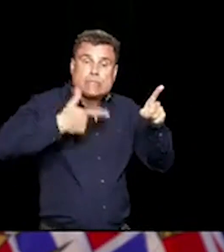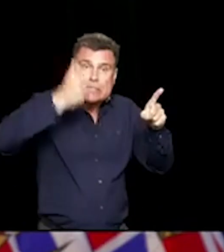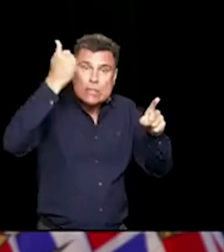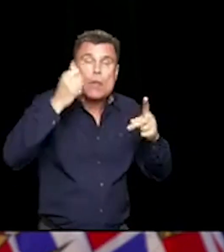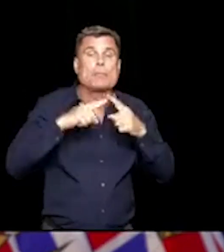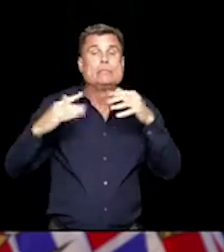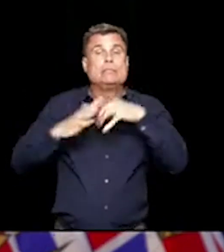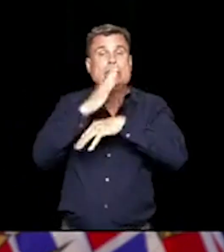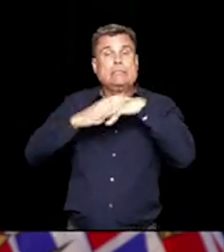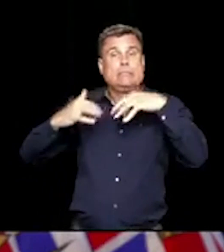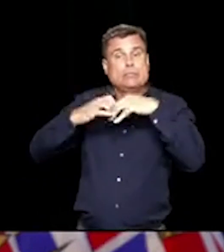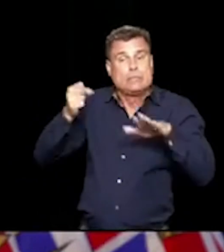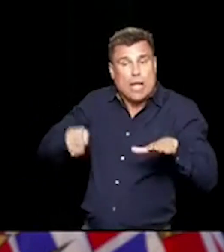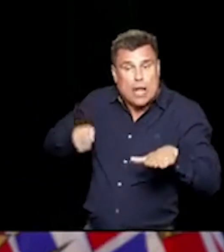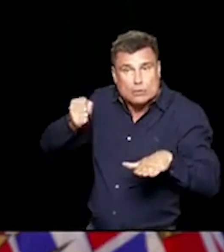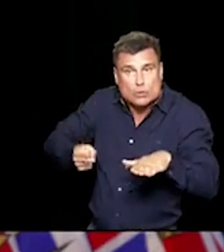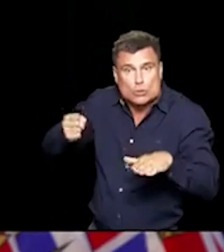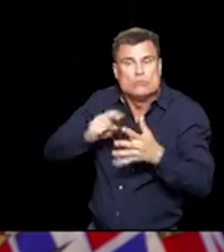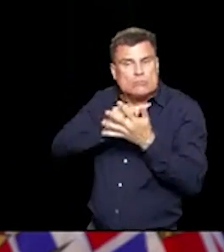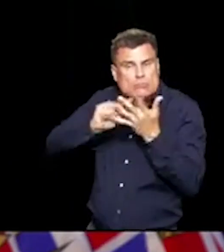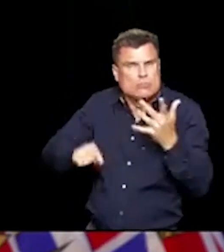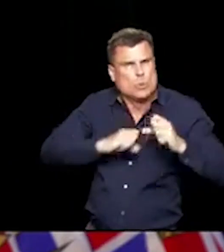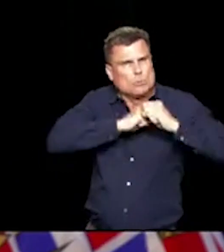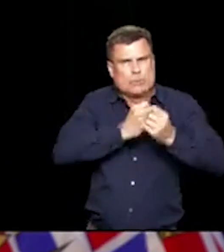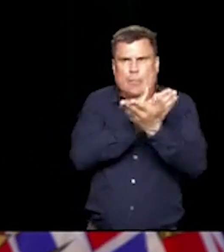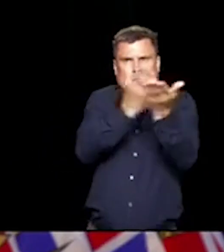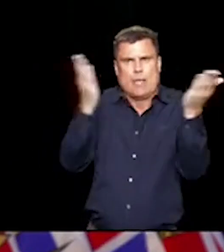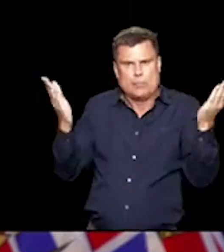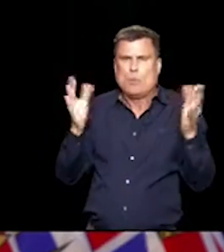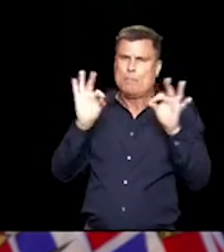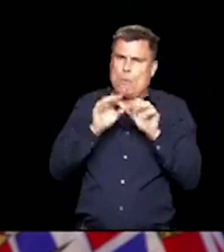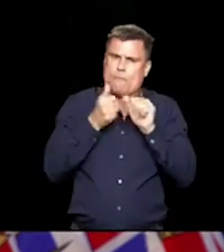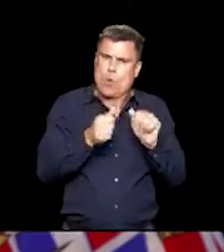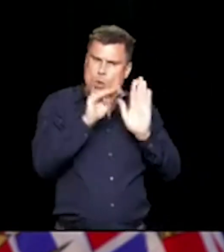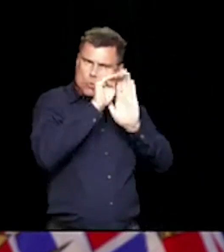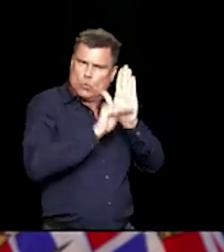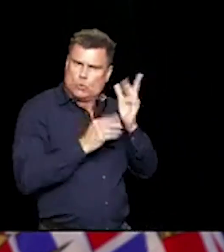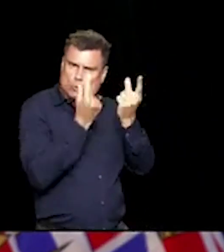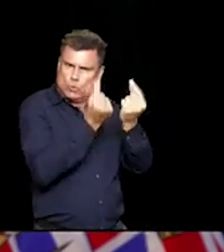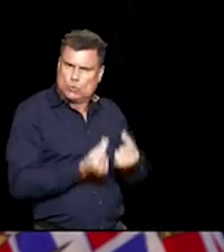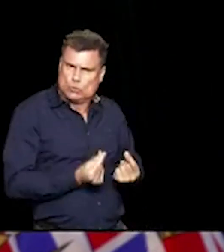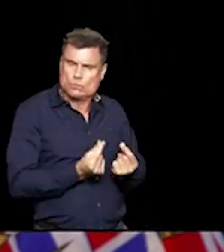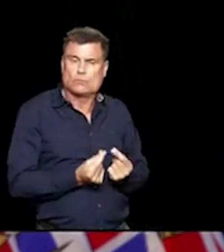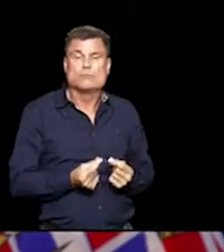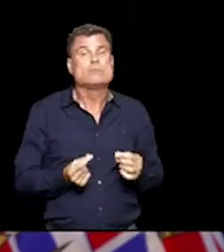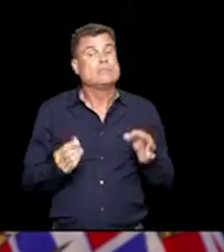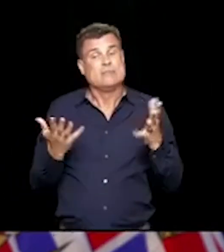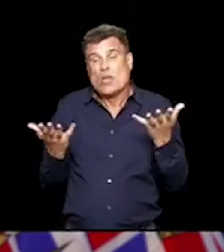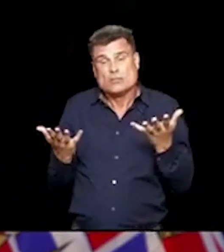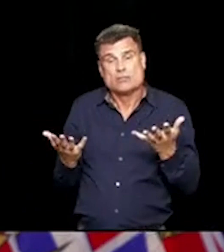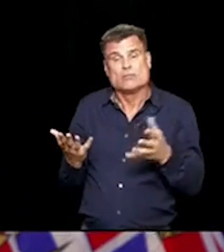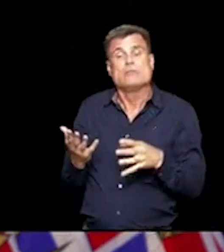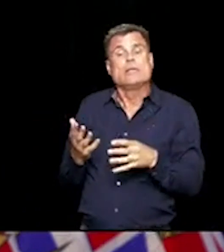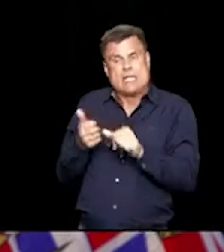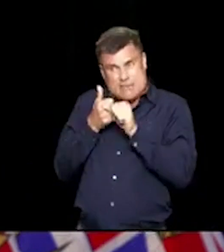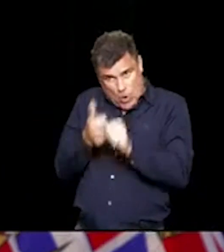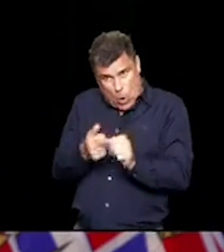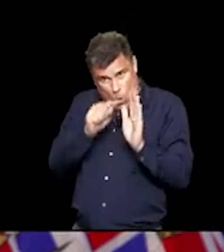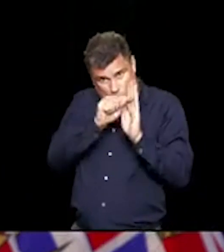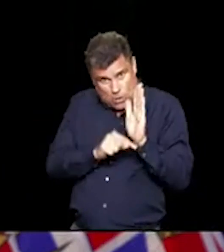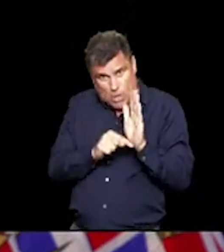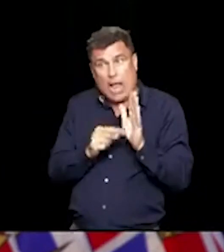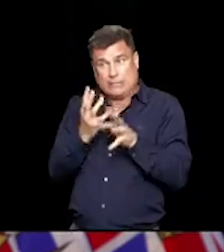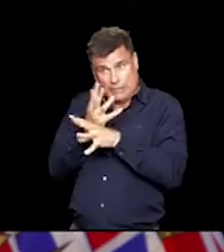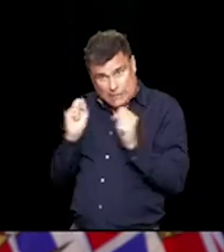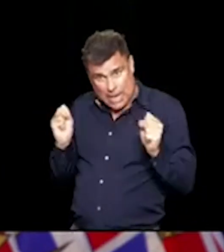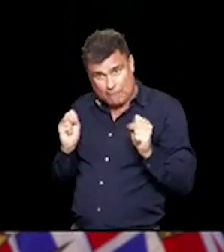and elders in our communities. And how do we adjust that? And we can do that safely. We can do that through the measures that we're taking